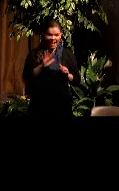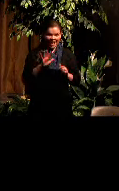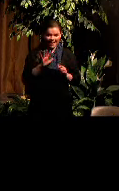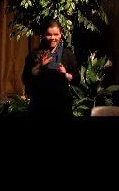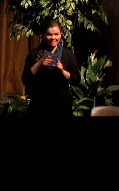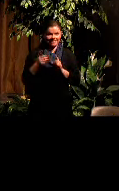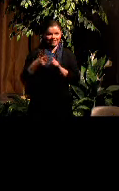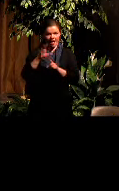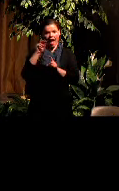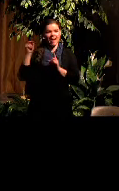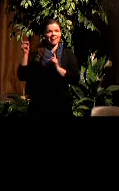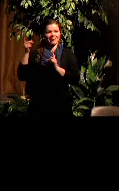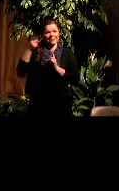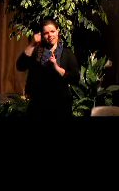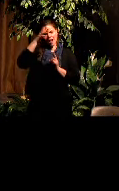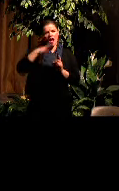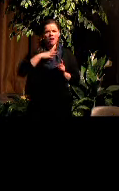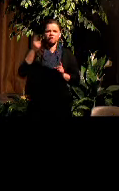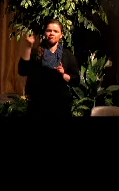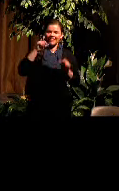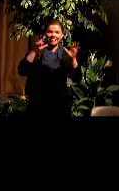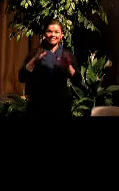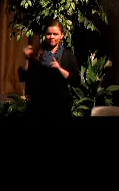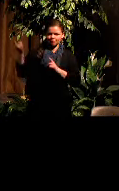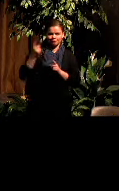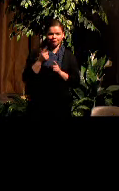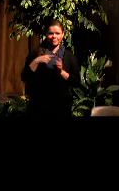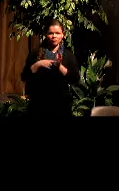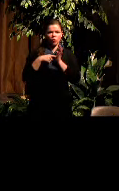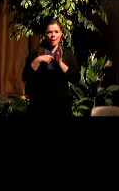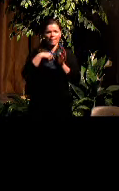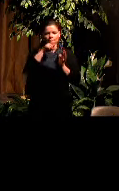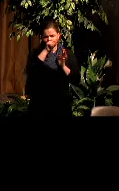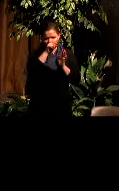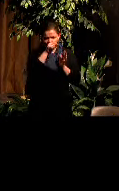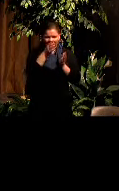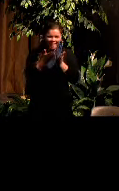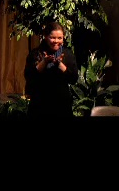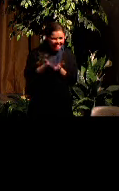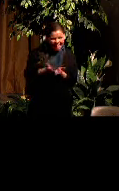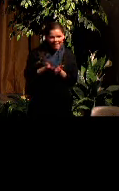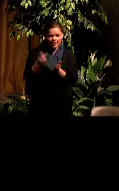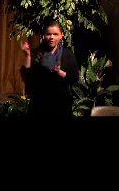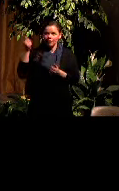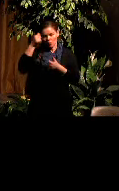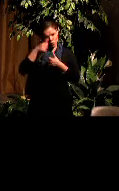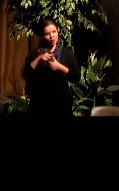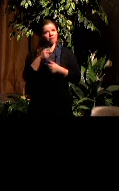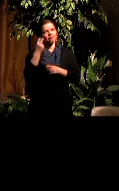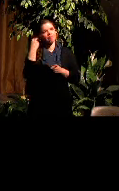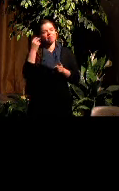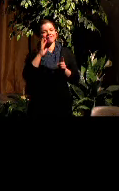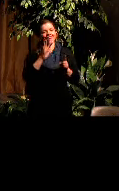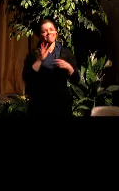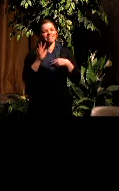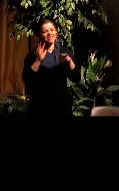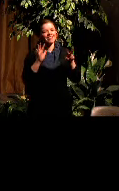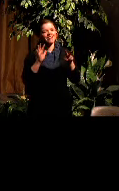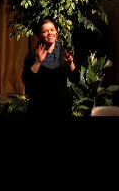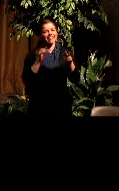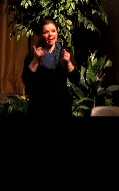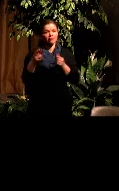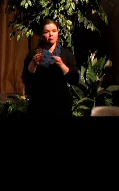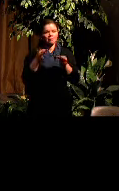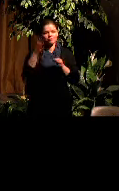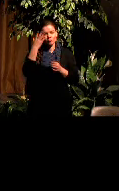Bob Dwyer, a naturalist, showed me a bird in the hand. It was a black-capped chickadee. And for whatever reason, what you just described, the beauty,